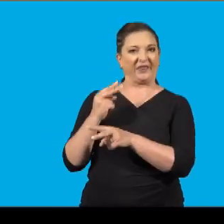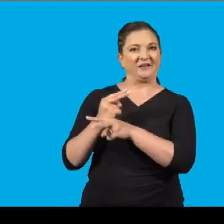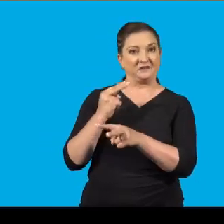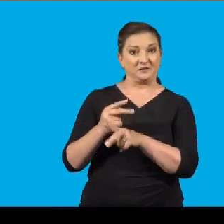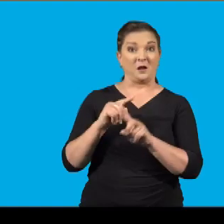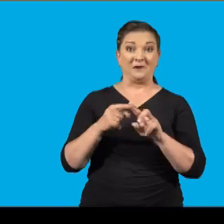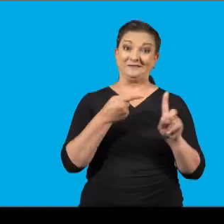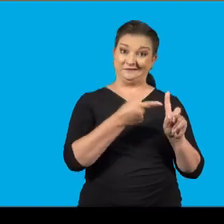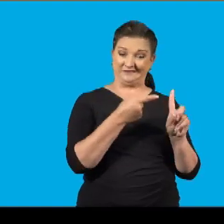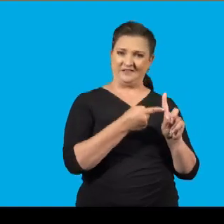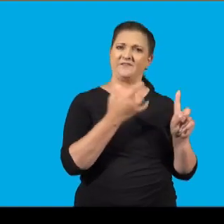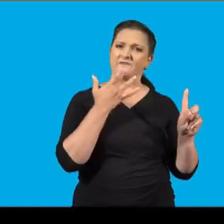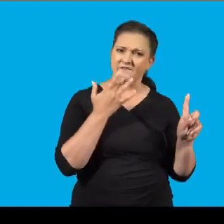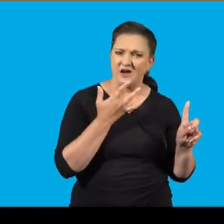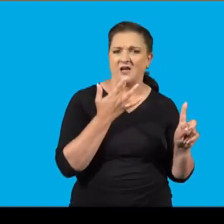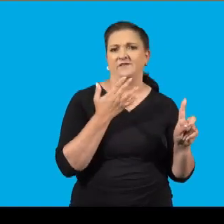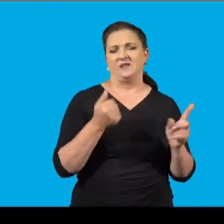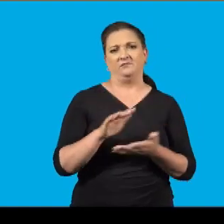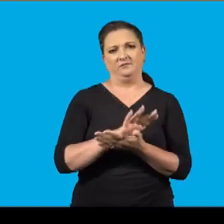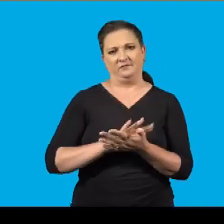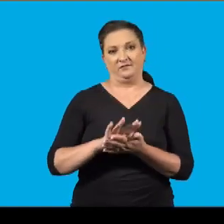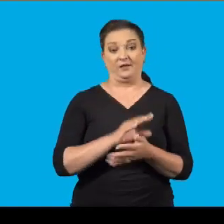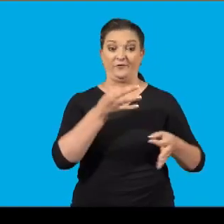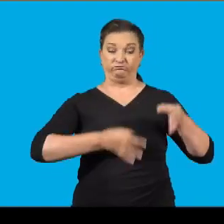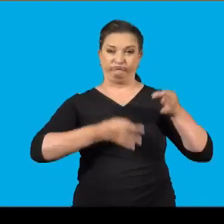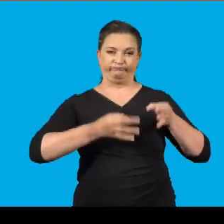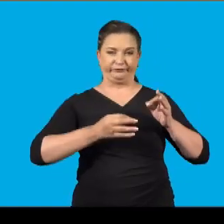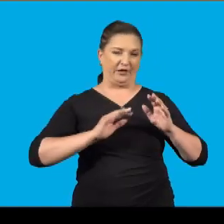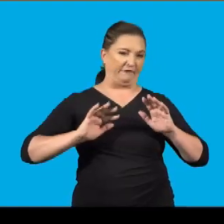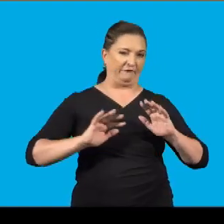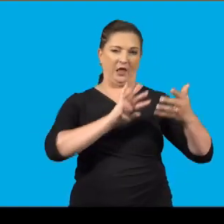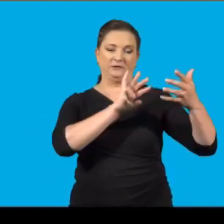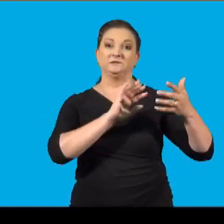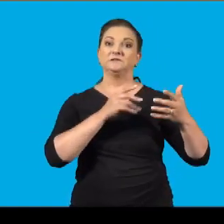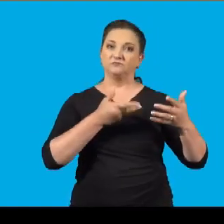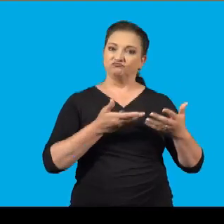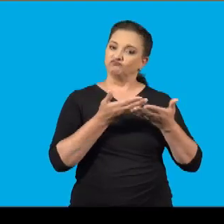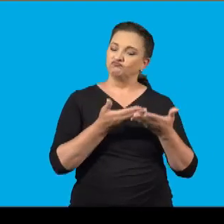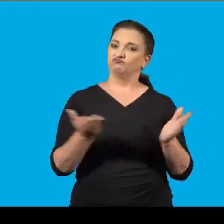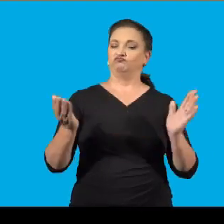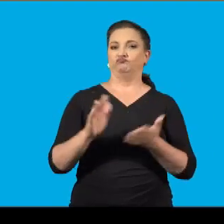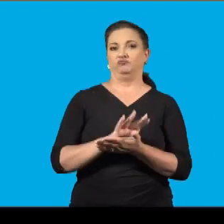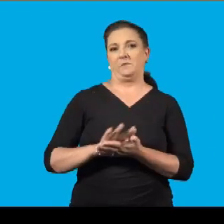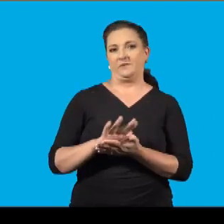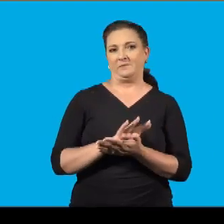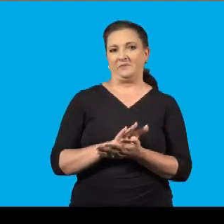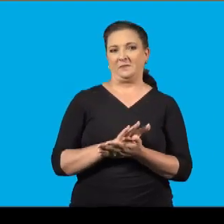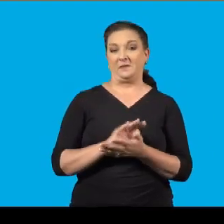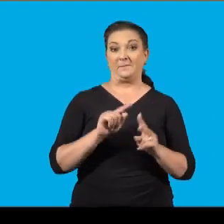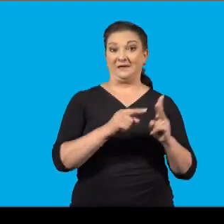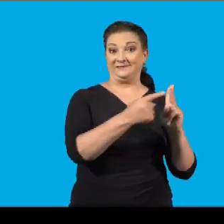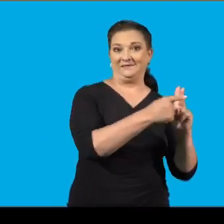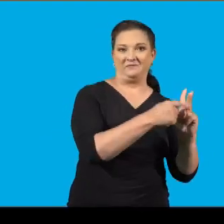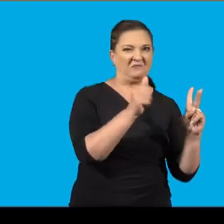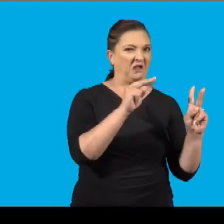general amnesty for perpetrators of politically inspired violence. A general amnesty went very much